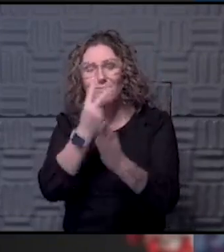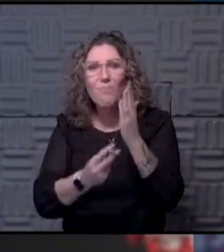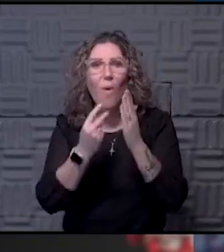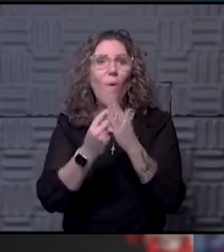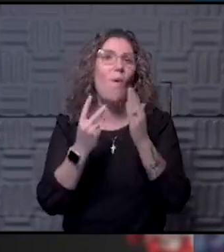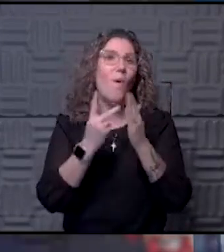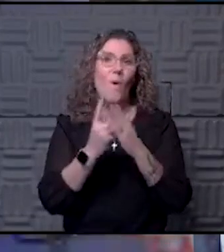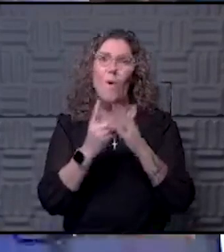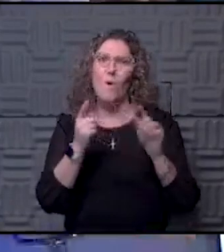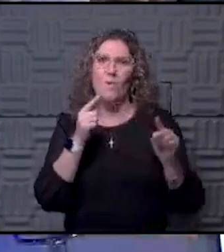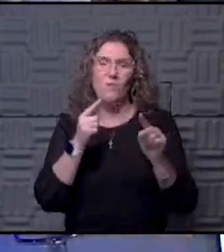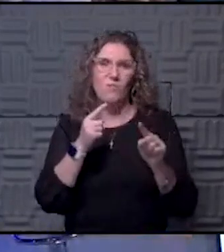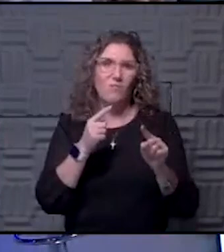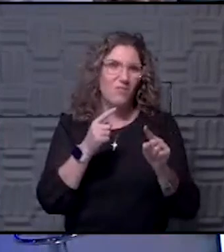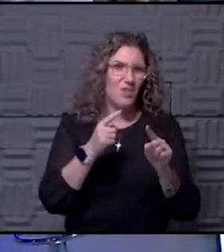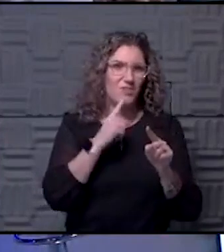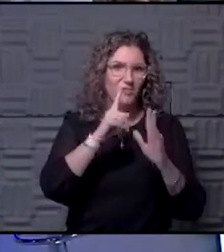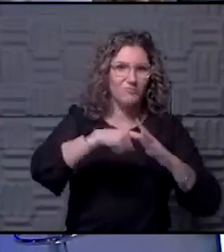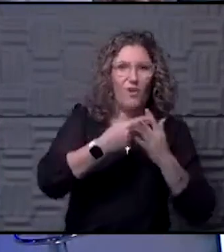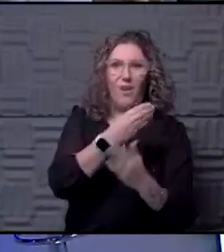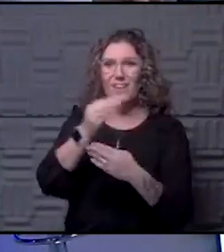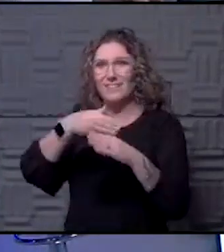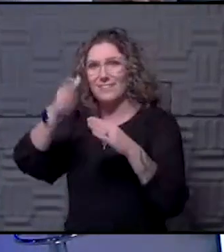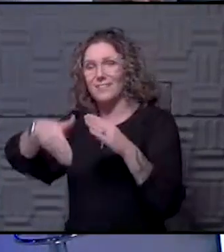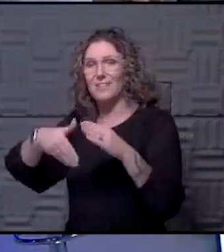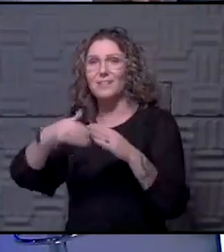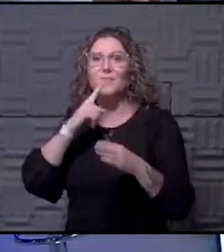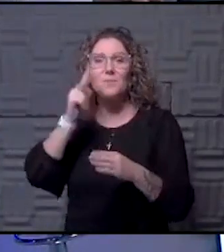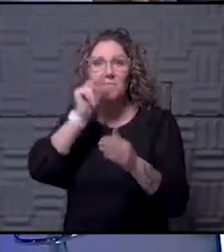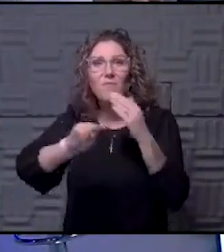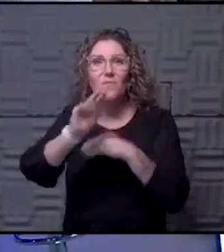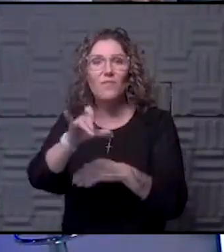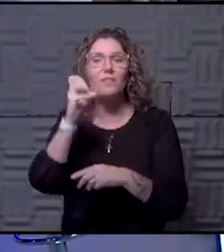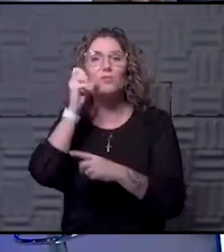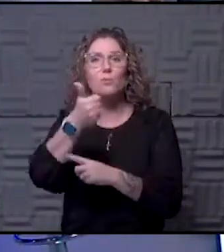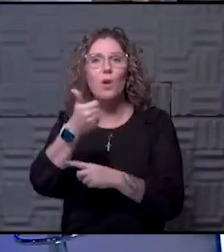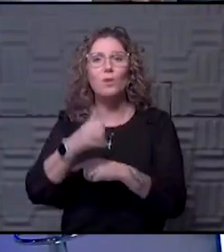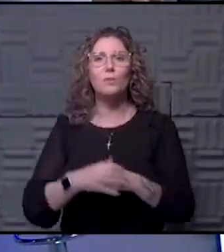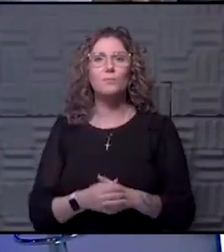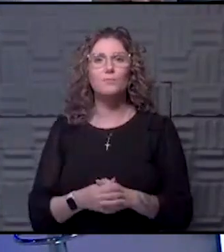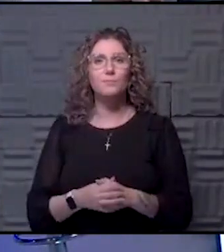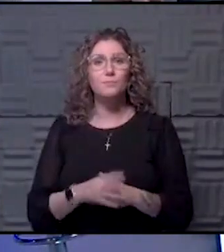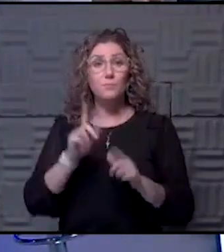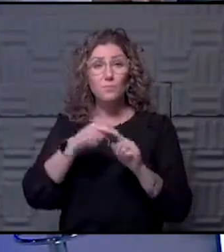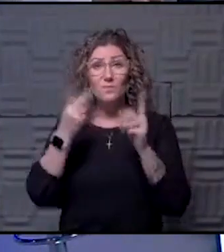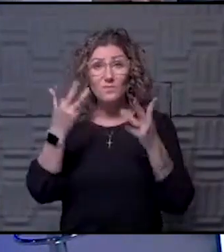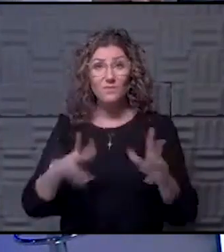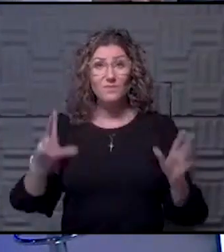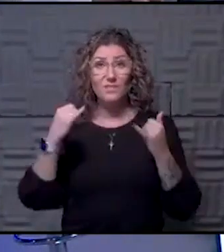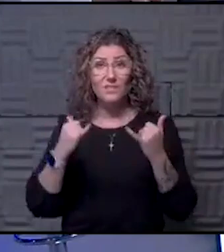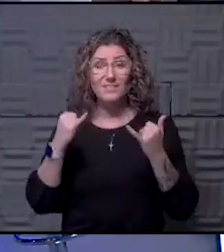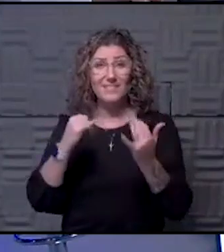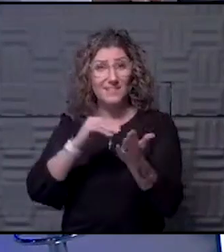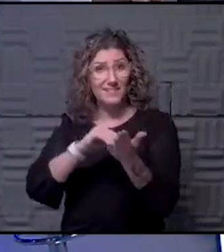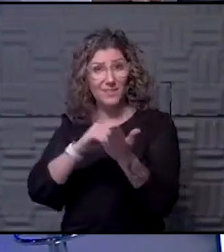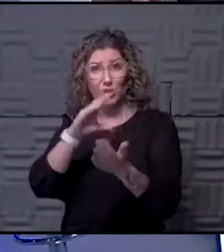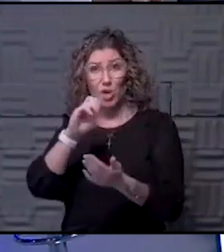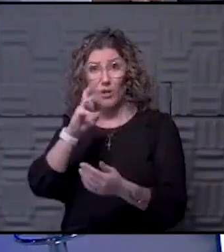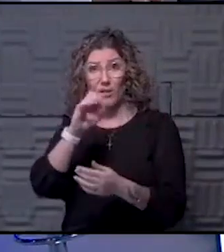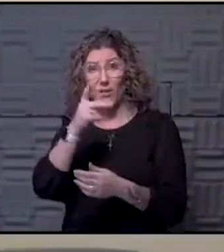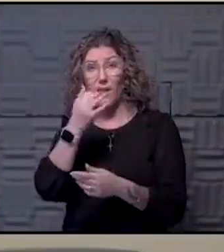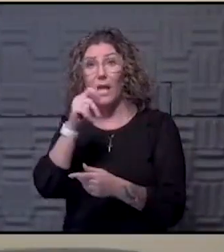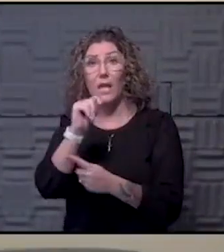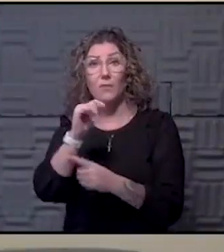offensive and defensive fronts. So look forward to that tomorrow. As we wrap up today, Dr. Comfort, any final